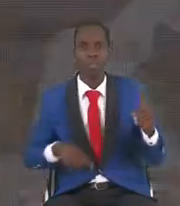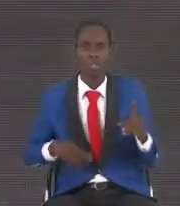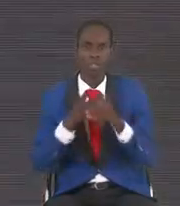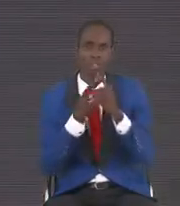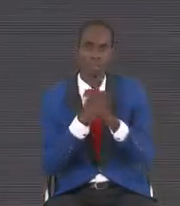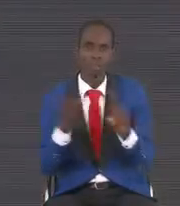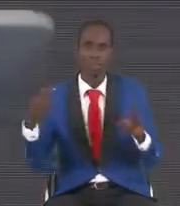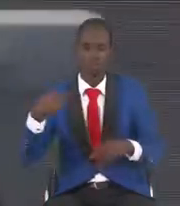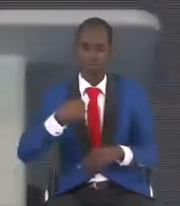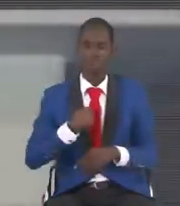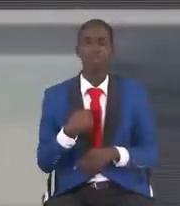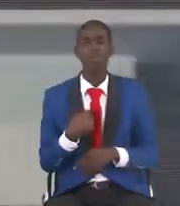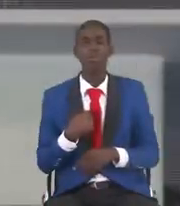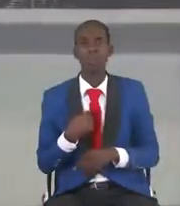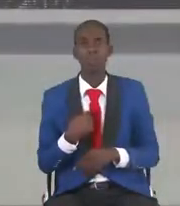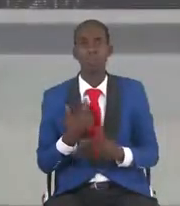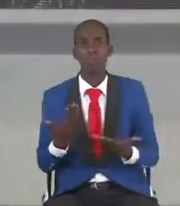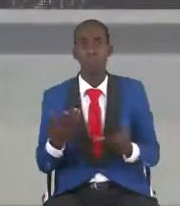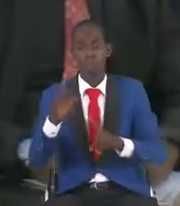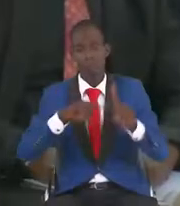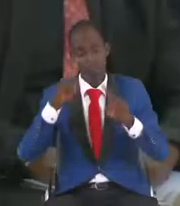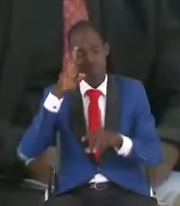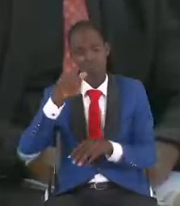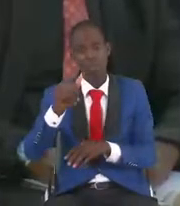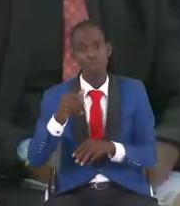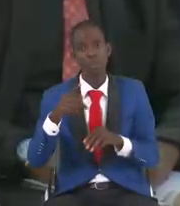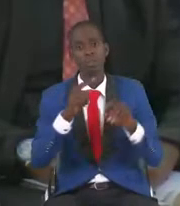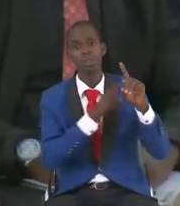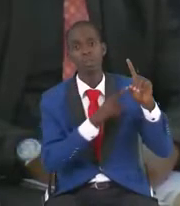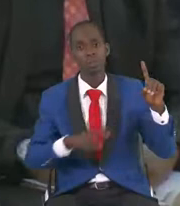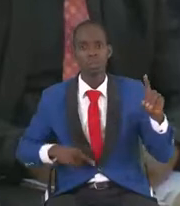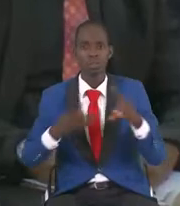me. Say it for yourself.